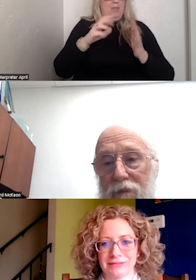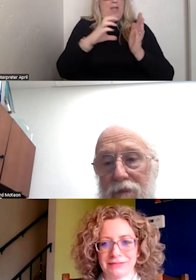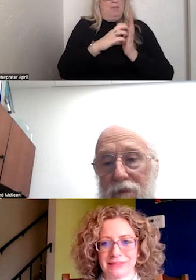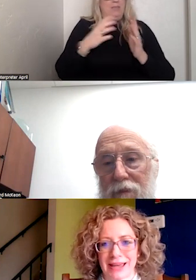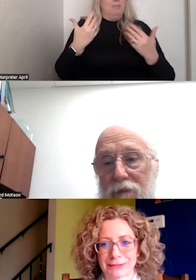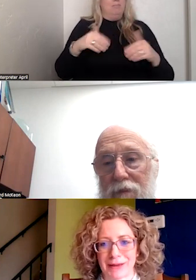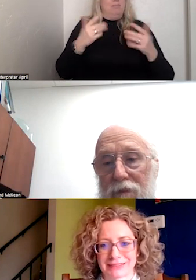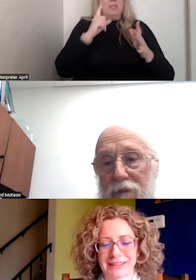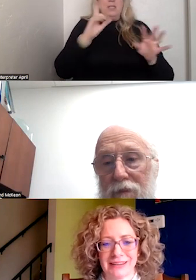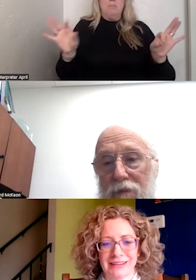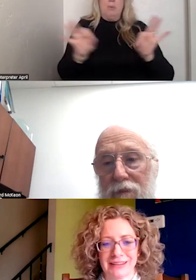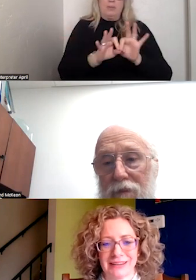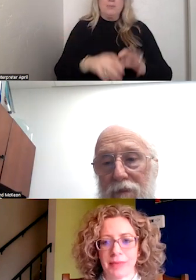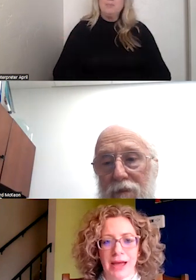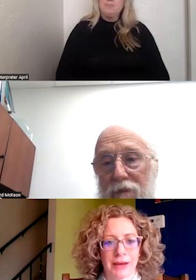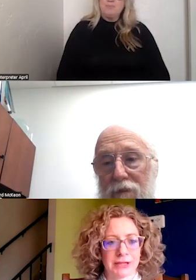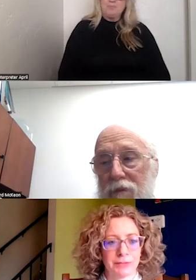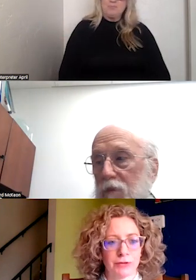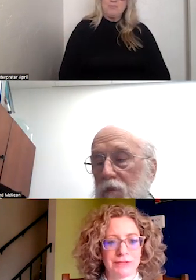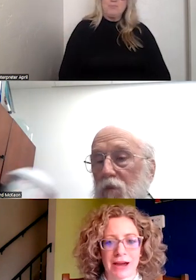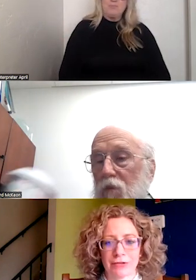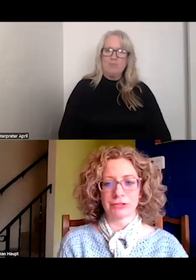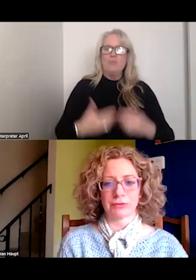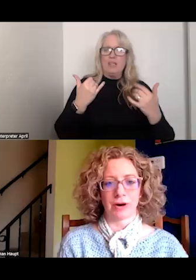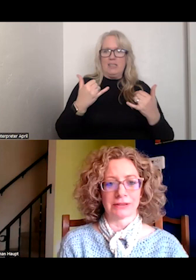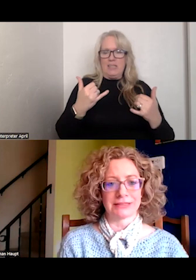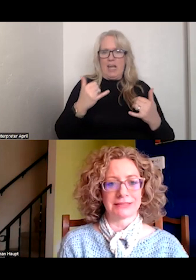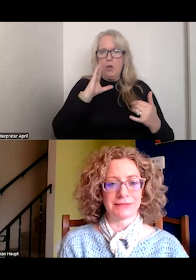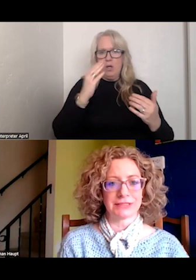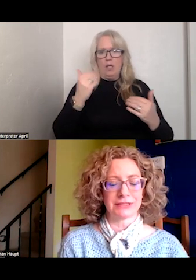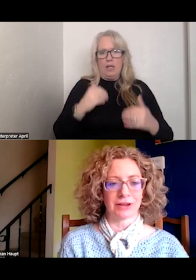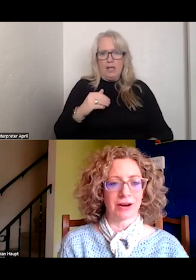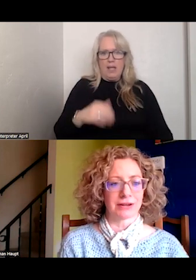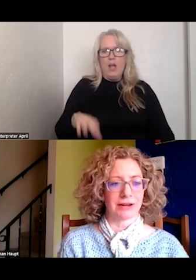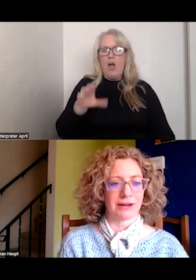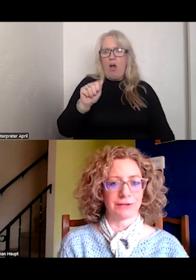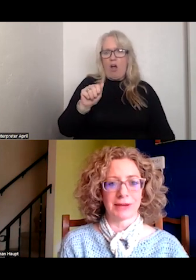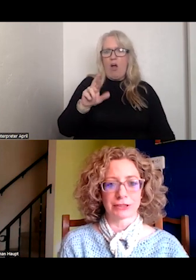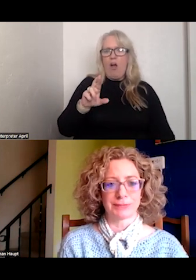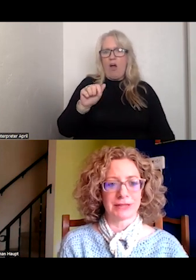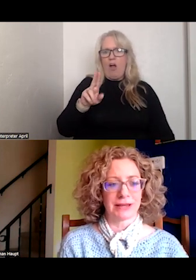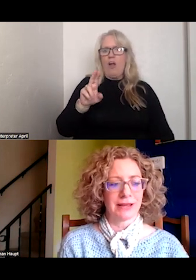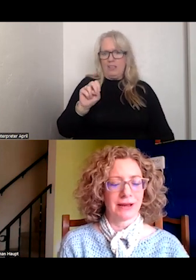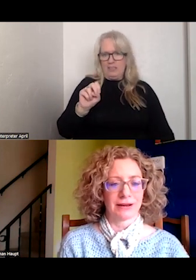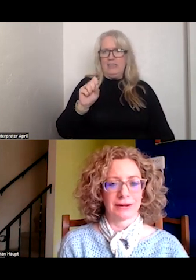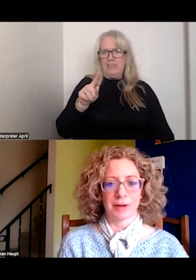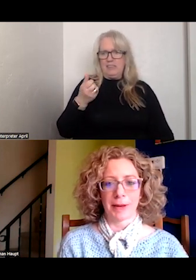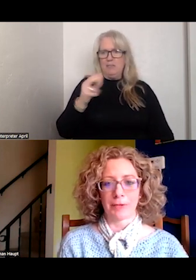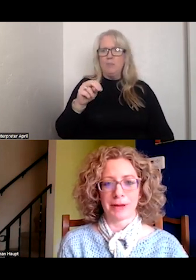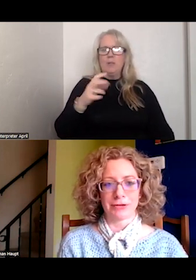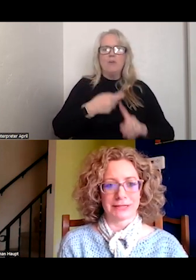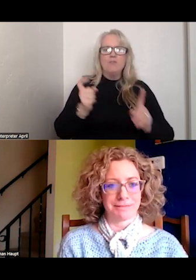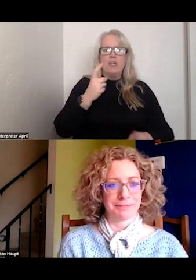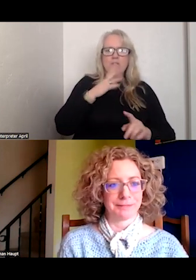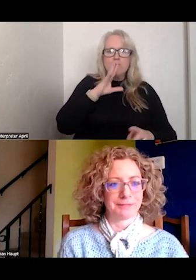important aspect. I'm going to move now to Arlene Stevenson to talk from NASHPID